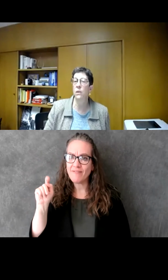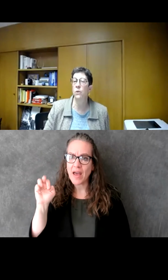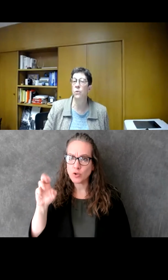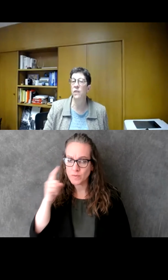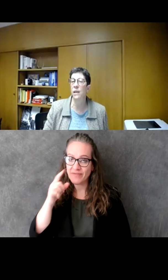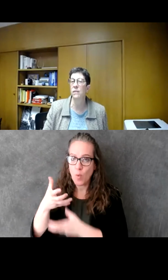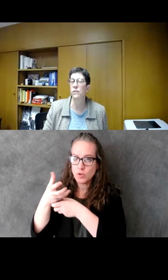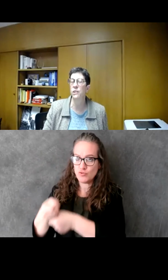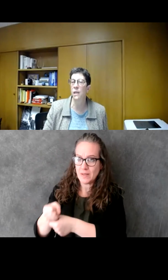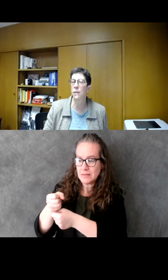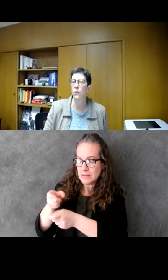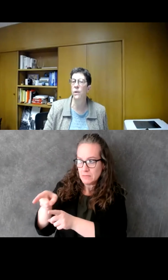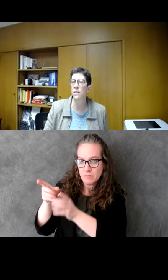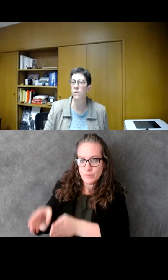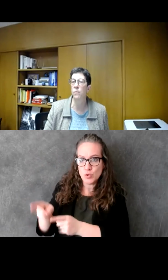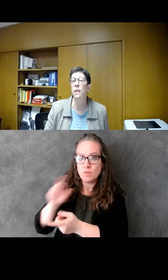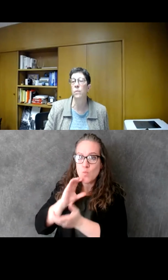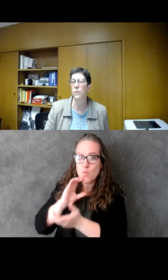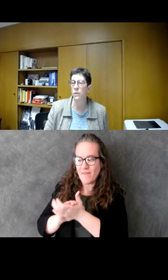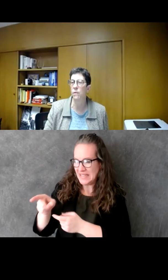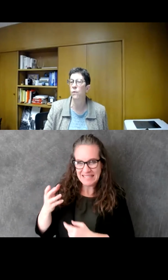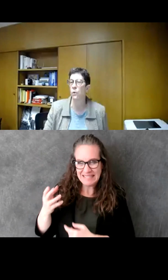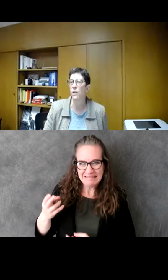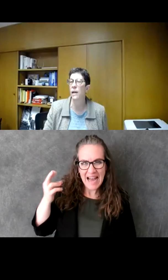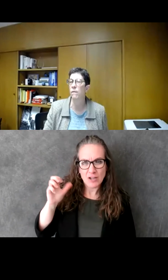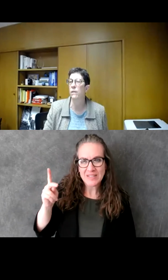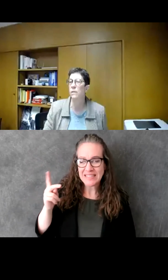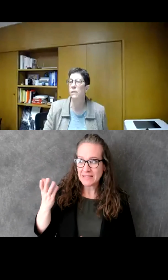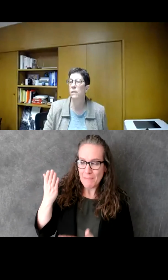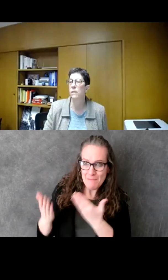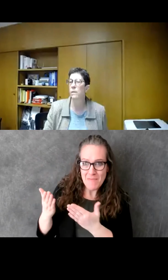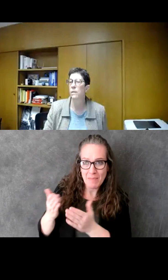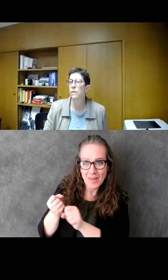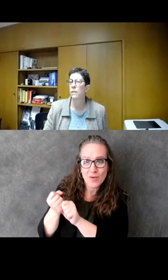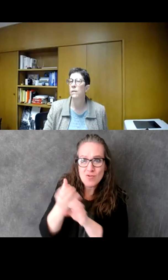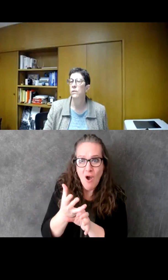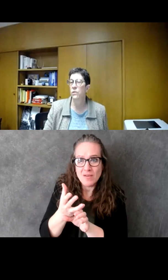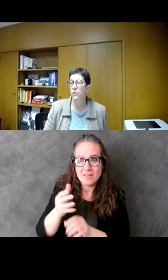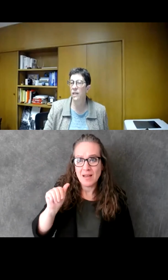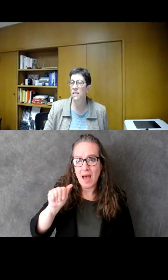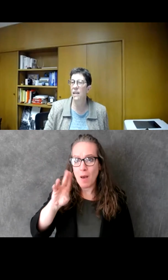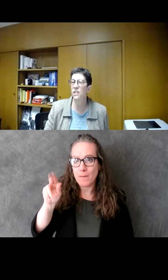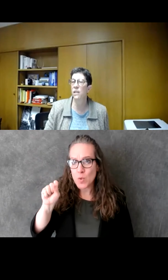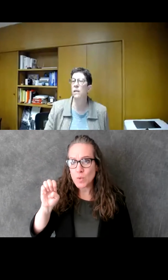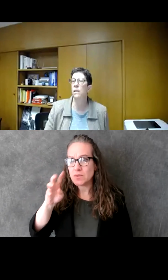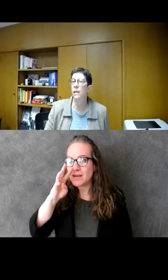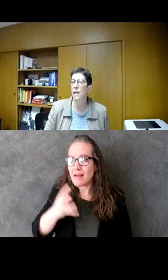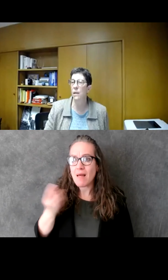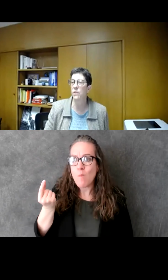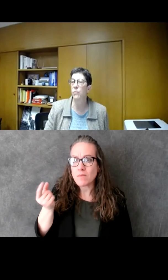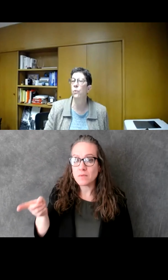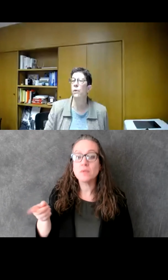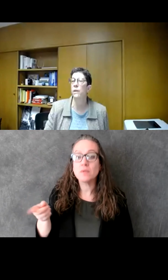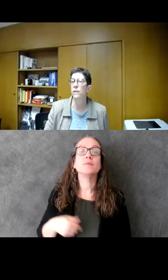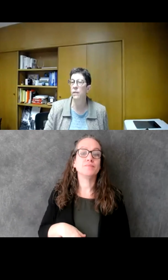that make you say, oh, she's kind of at risk for being abusive or neglectful? Social isolation, lack